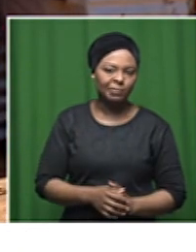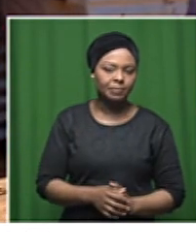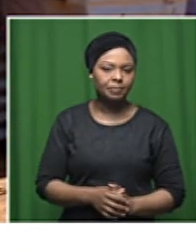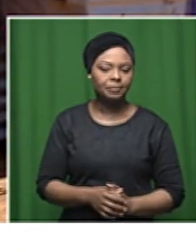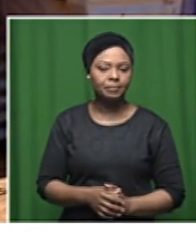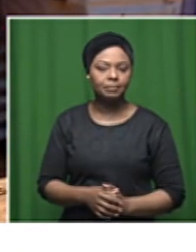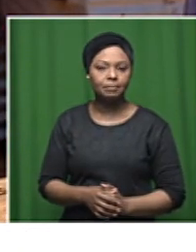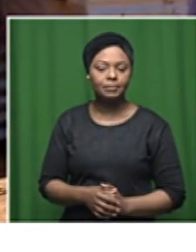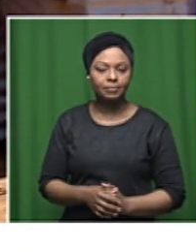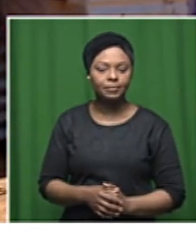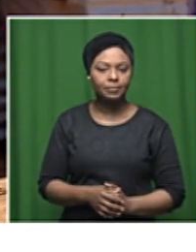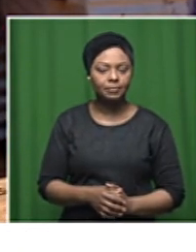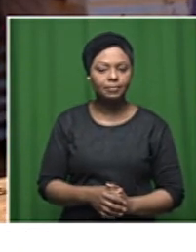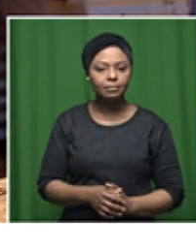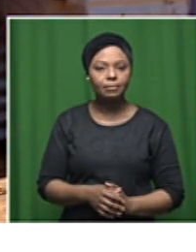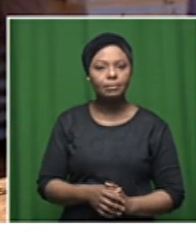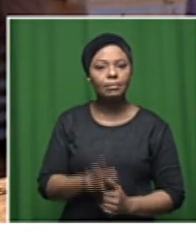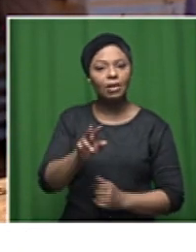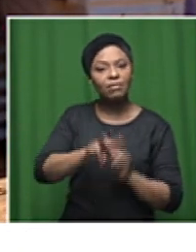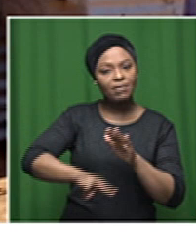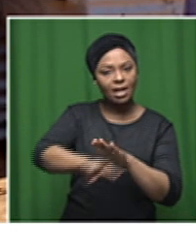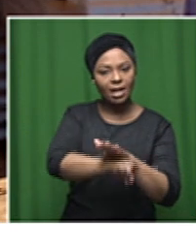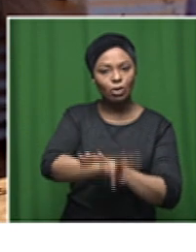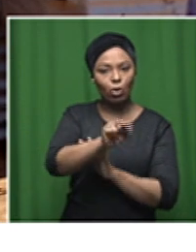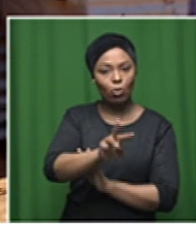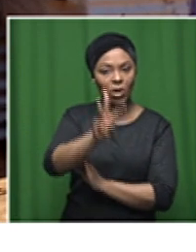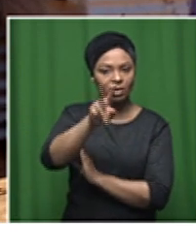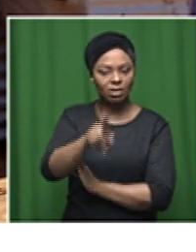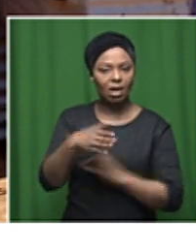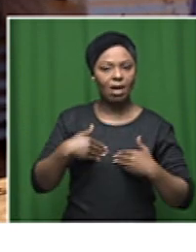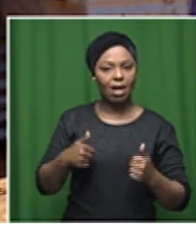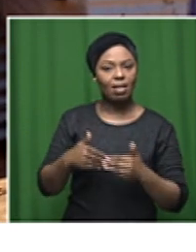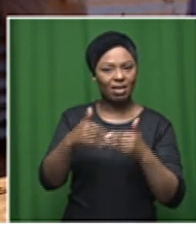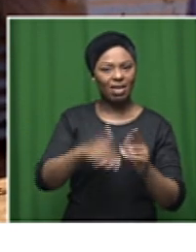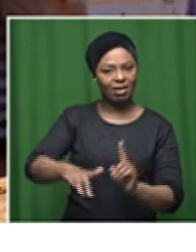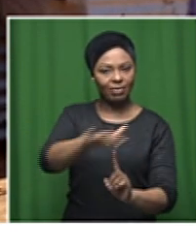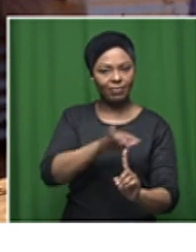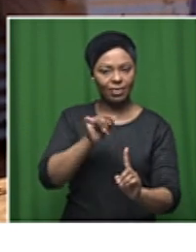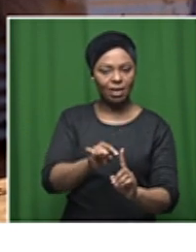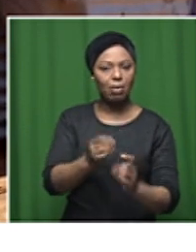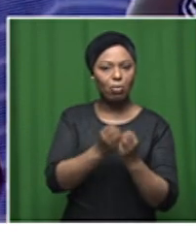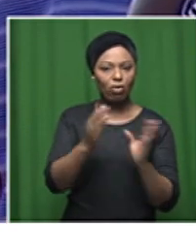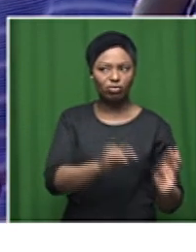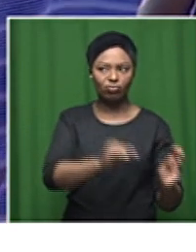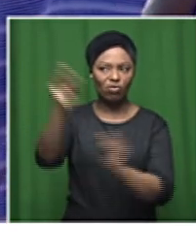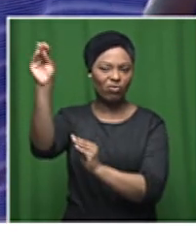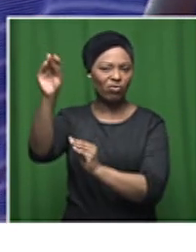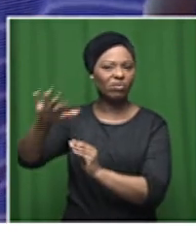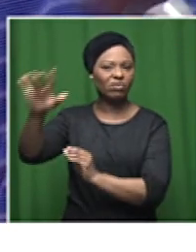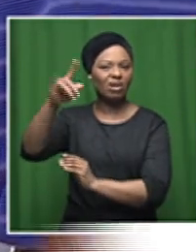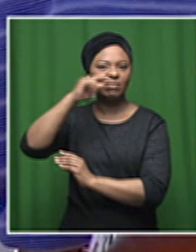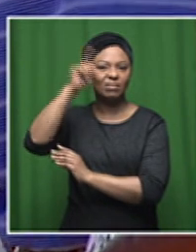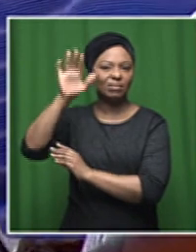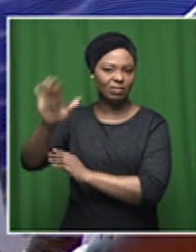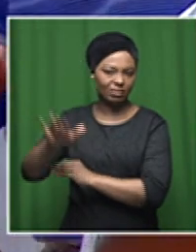In some villages in the Northwest, healthcare facilities are far removed from the locals. Many are